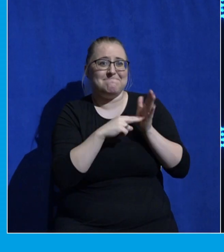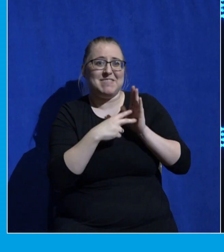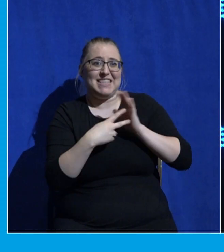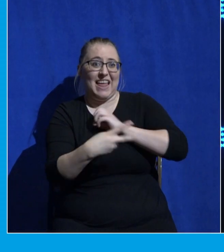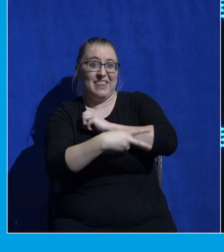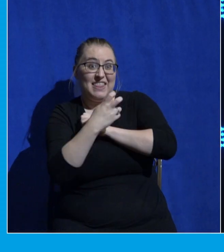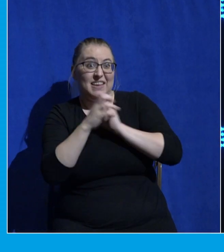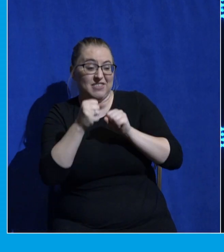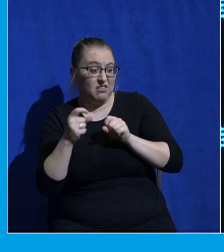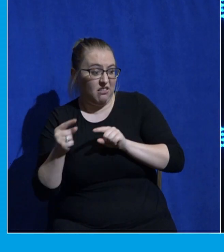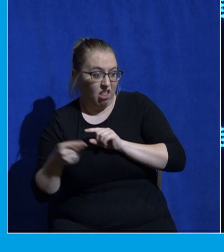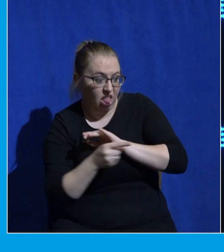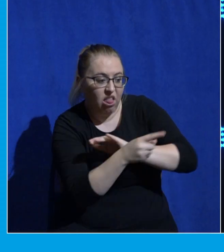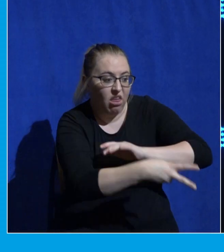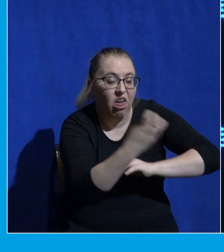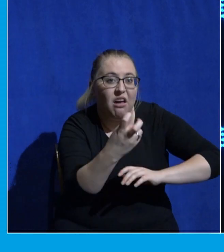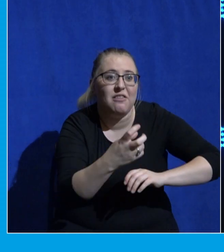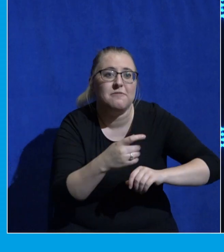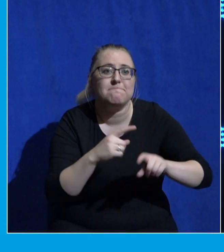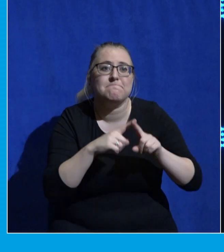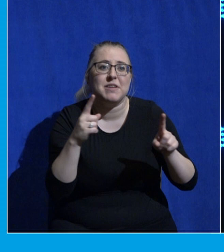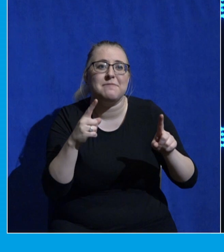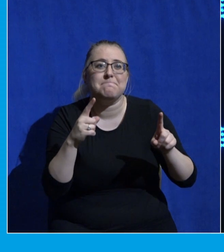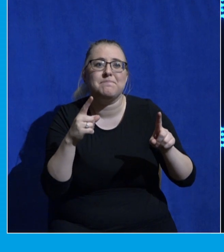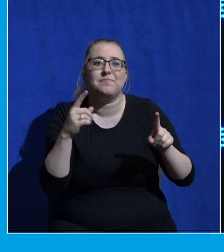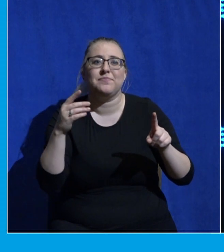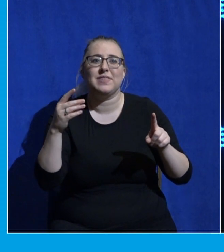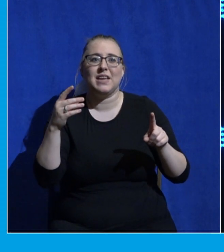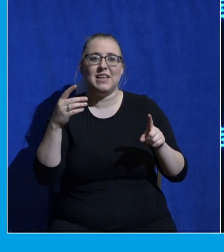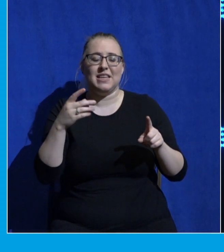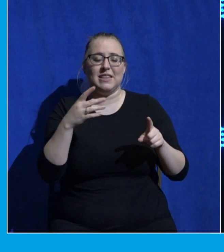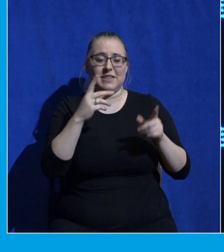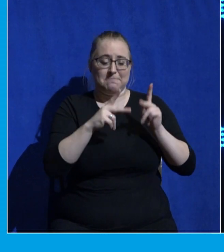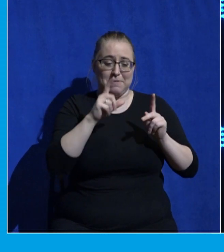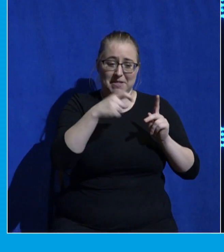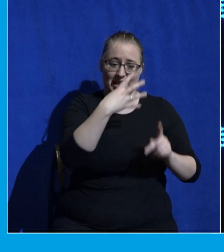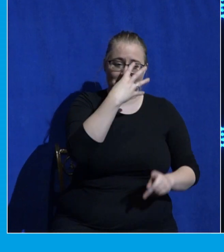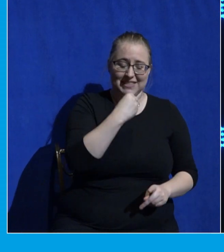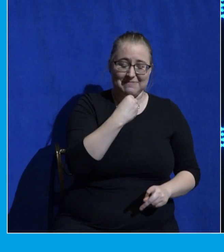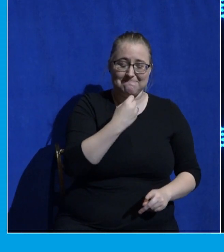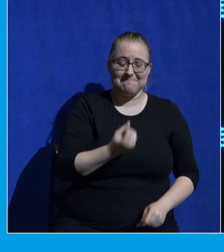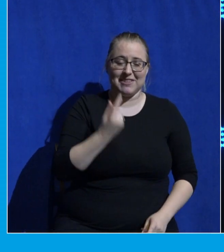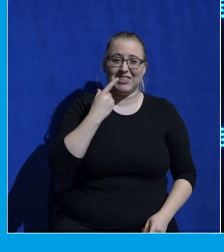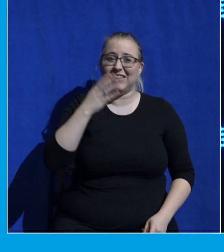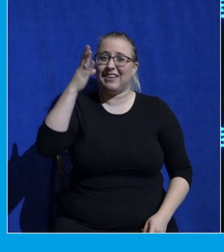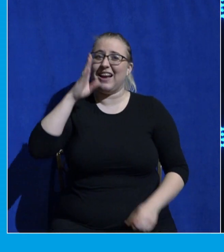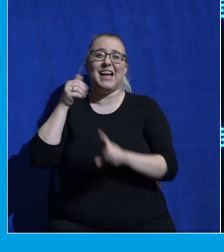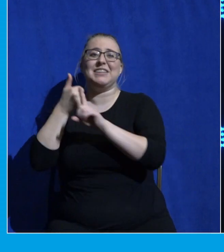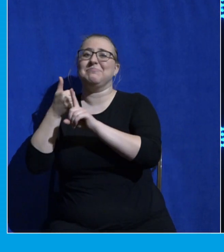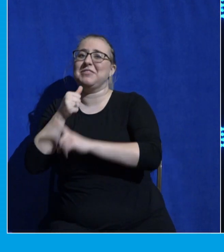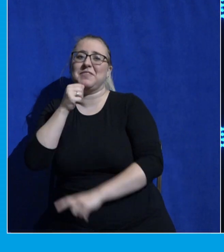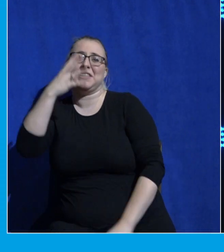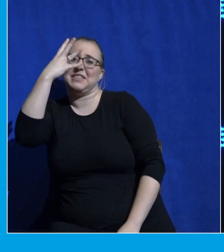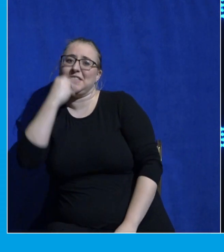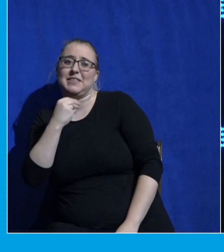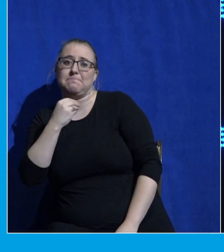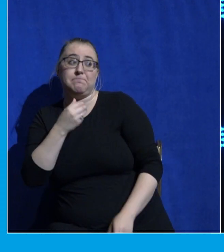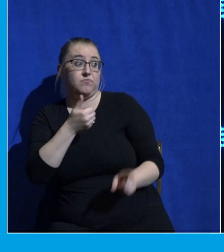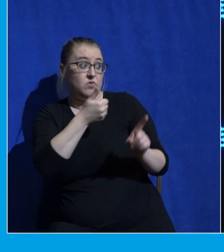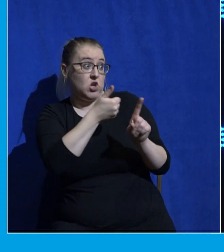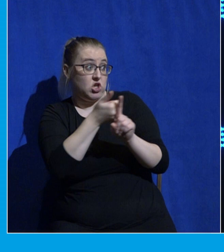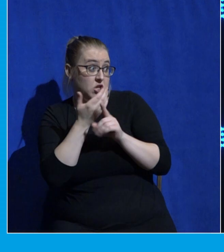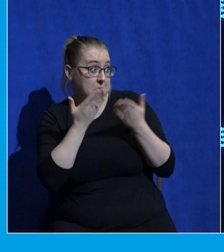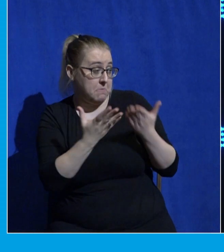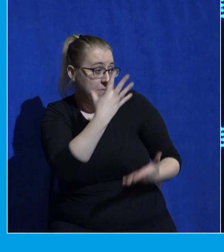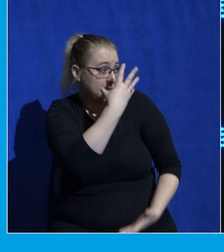they were comforted by the fact that we serve a God that never sleeps. You may put your head on the pillow at night, but God